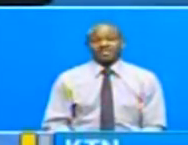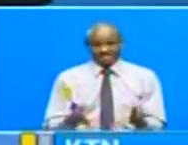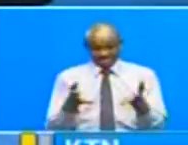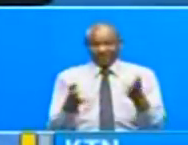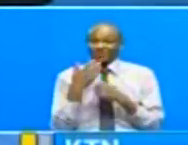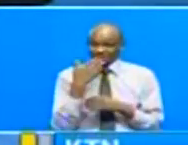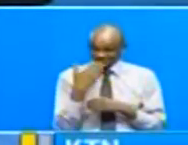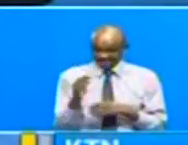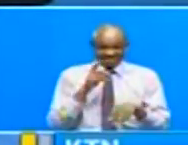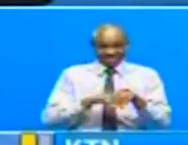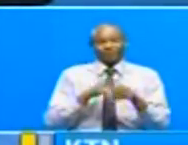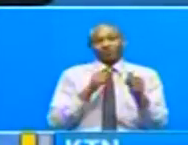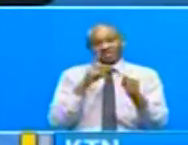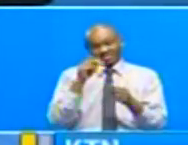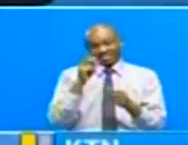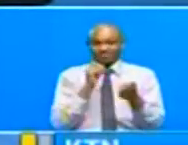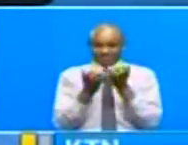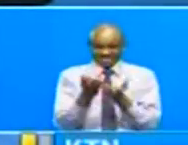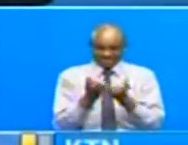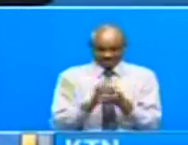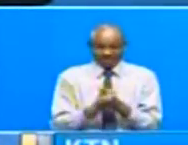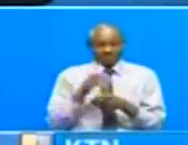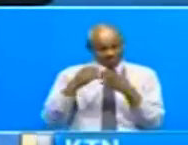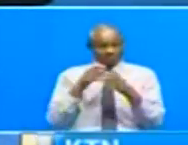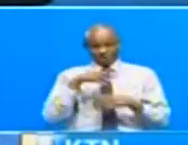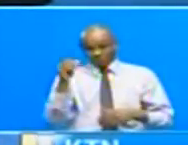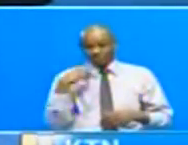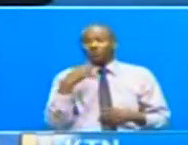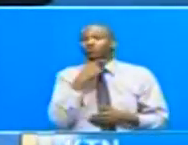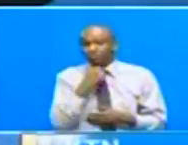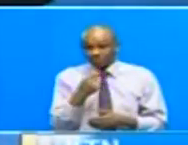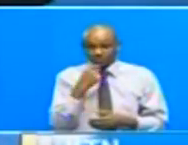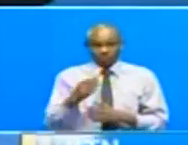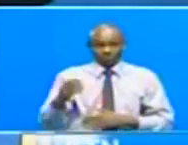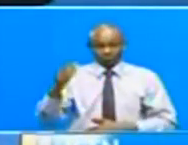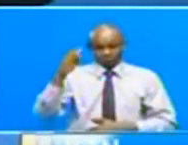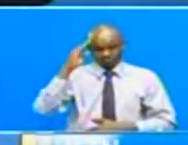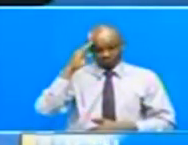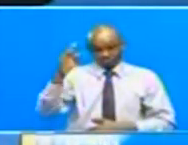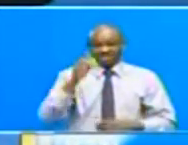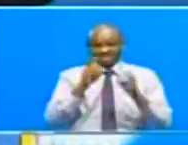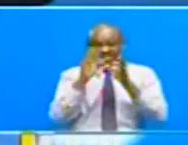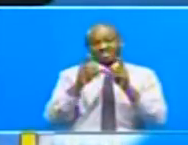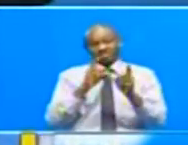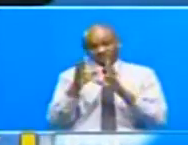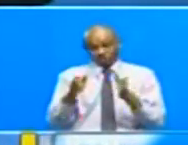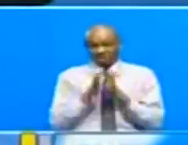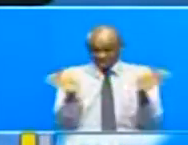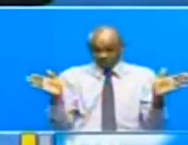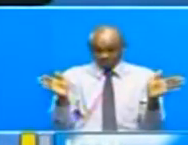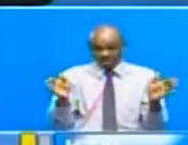And that's all the time we had for on KTN Business. And before I go, we just want to salute the Director General for